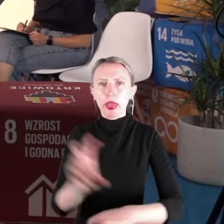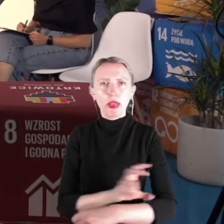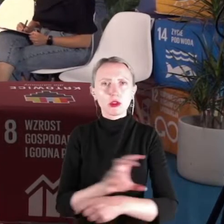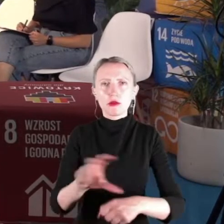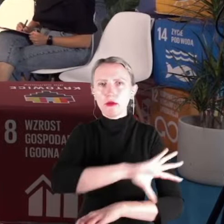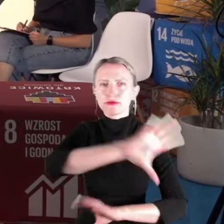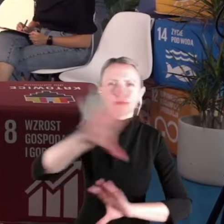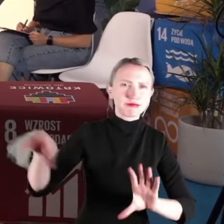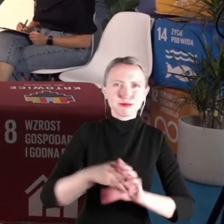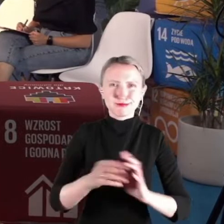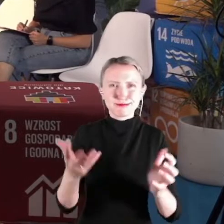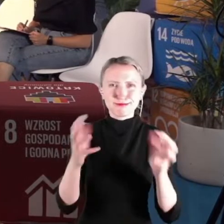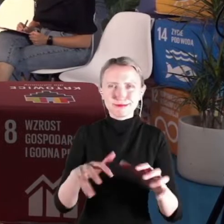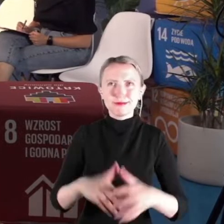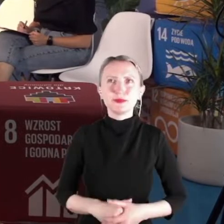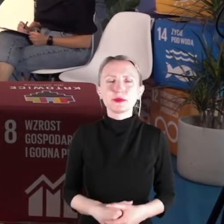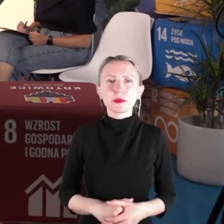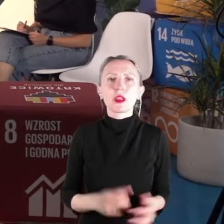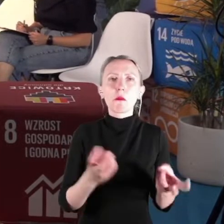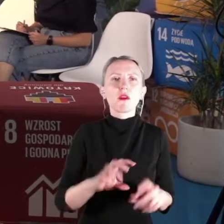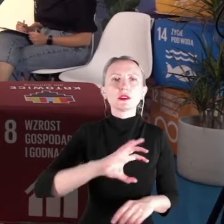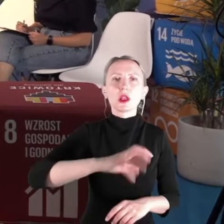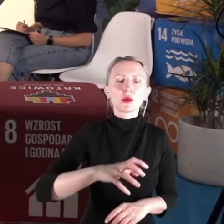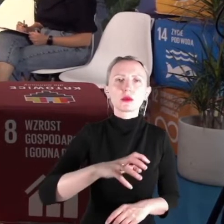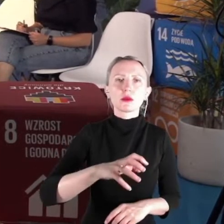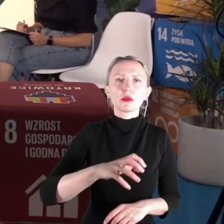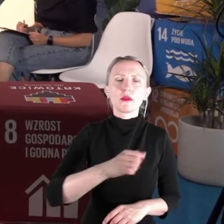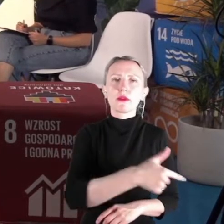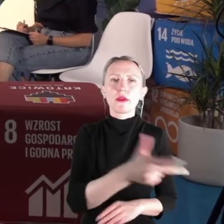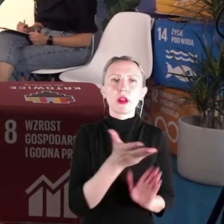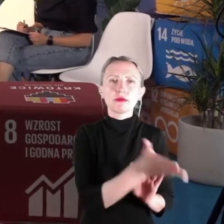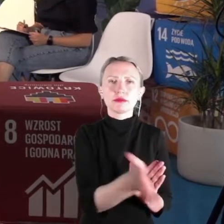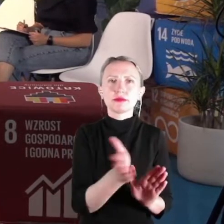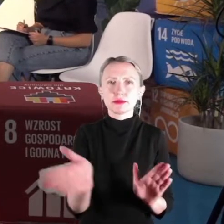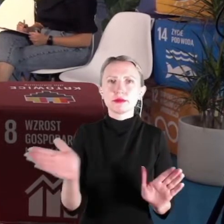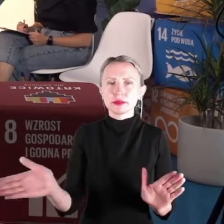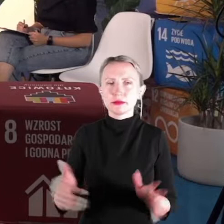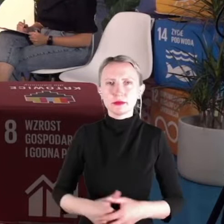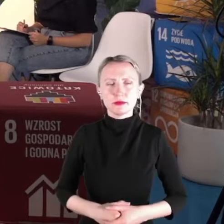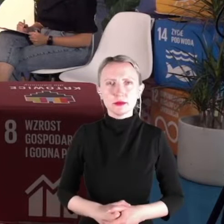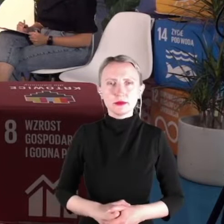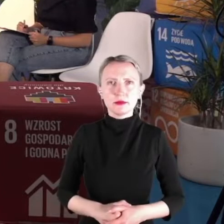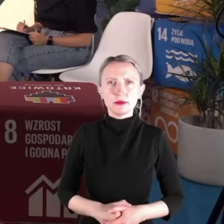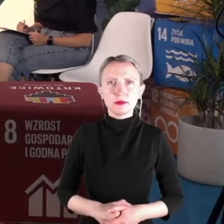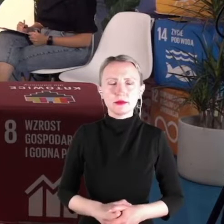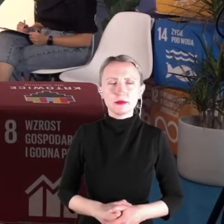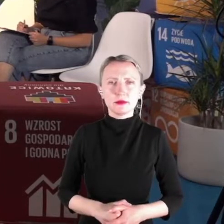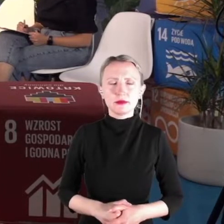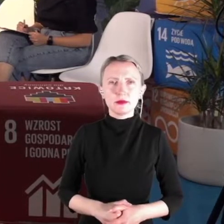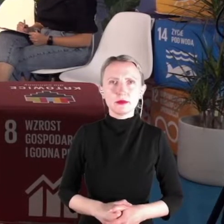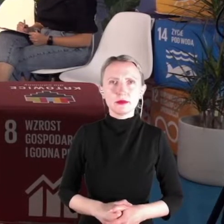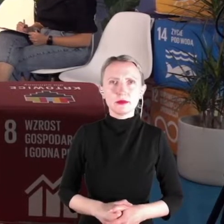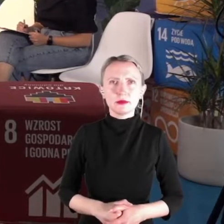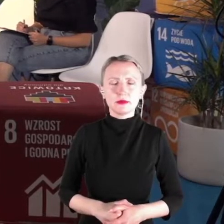Multidisciplinary groups come together with the local community to investigate crucial topics. Together they come up with ideas on how to improve the quality of life